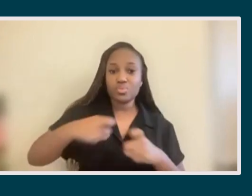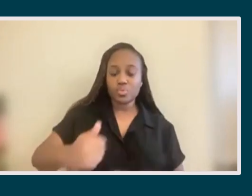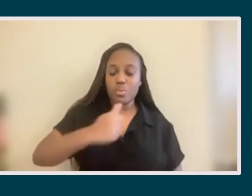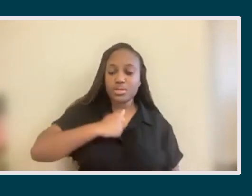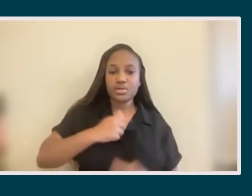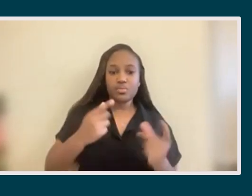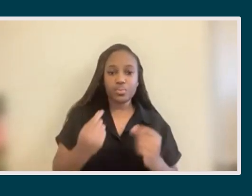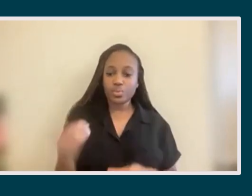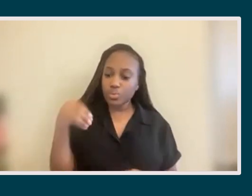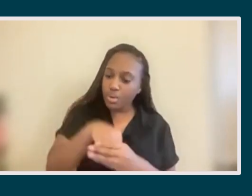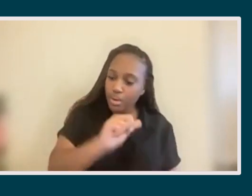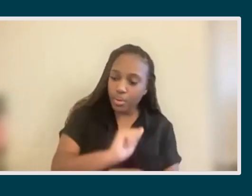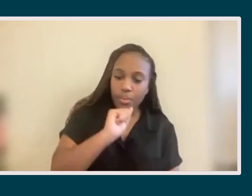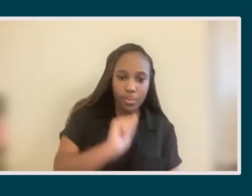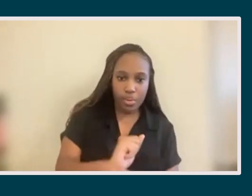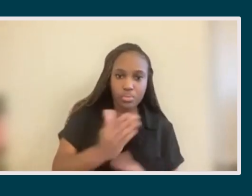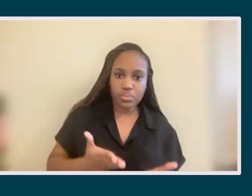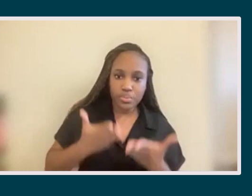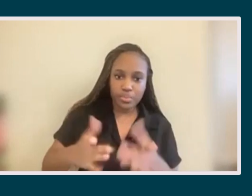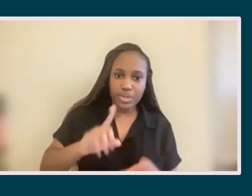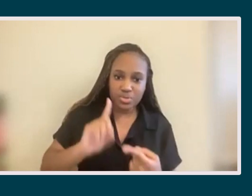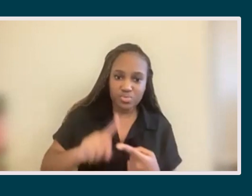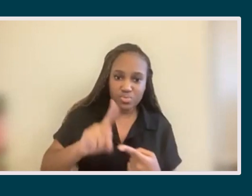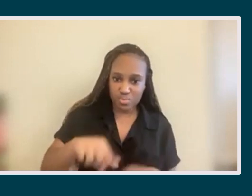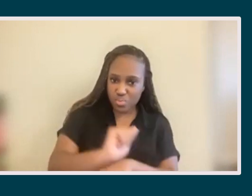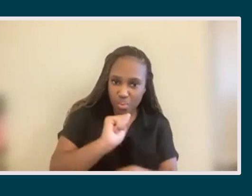And that's all the span of control we have.